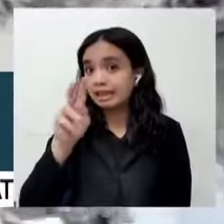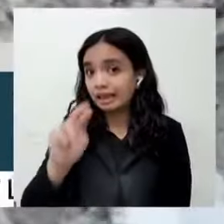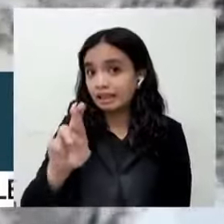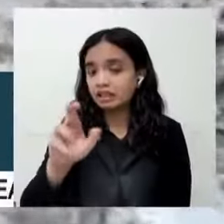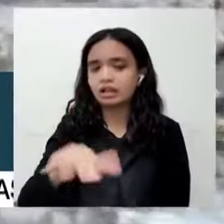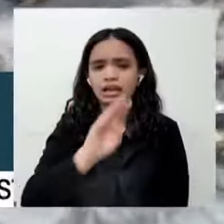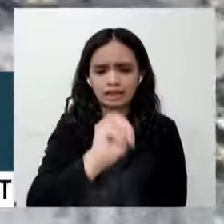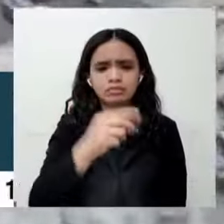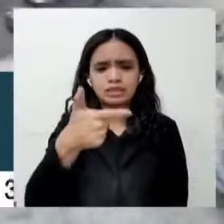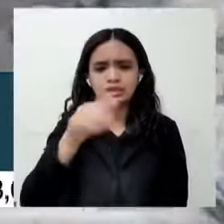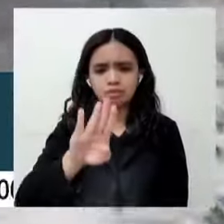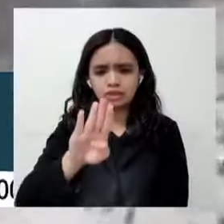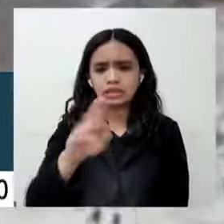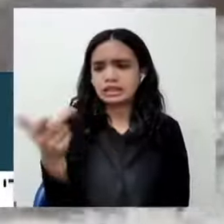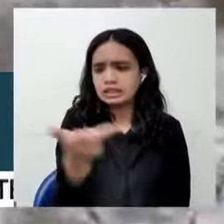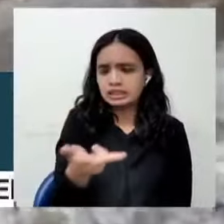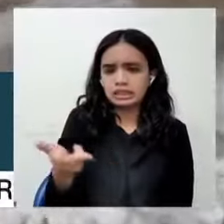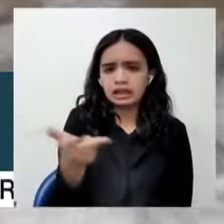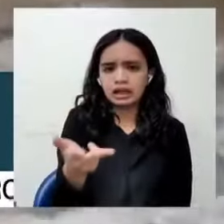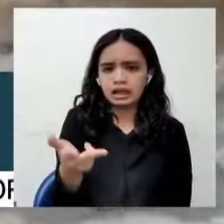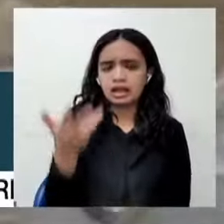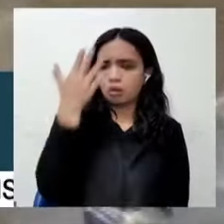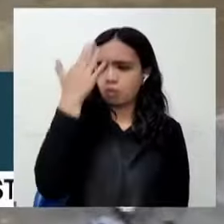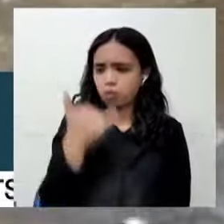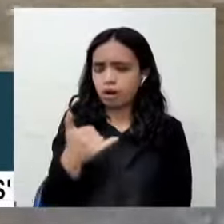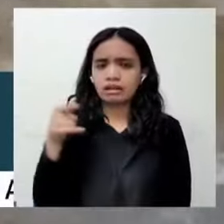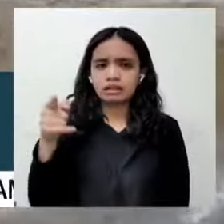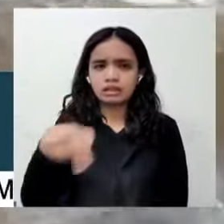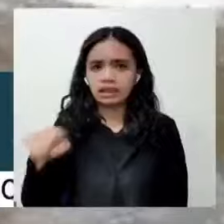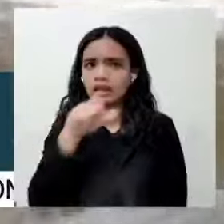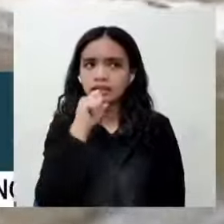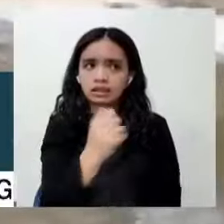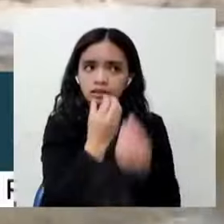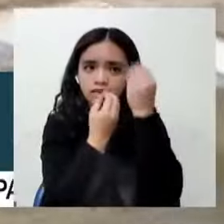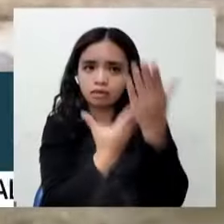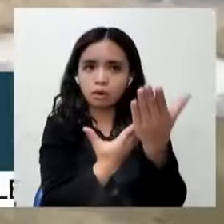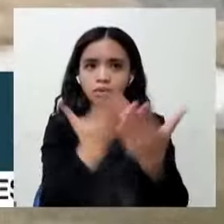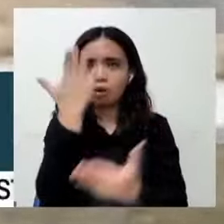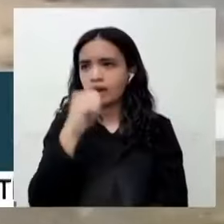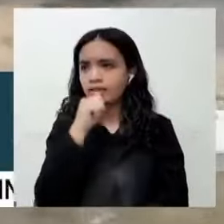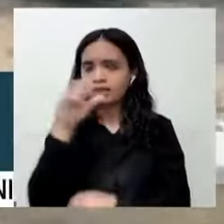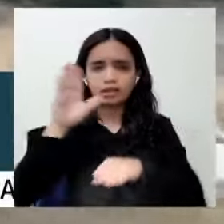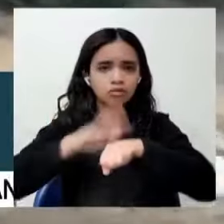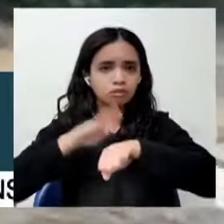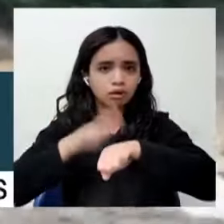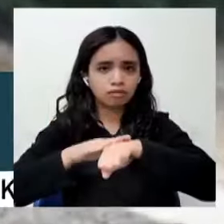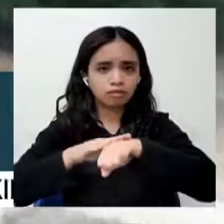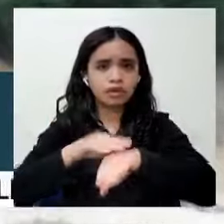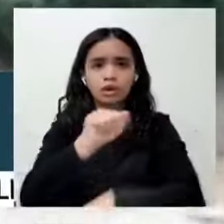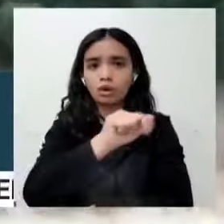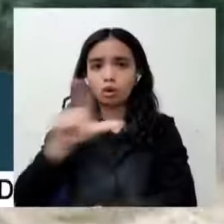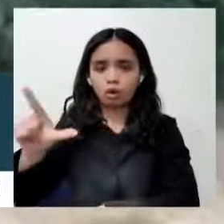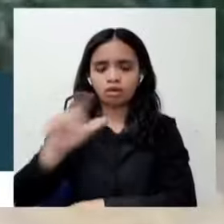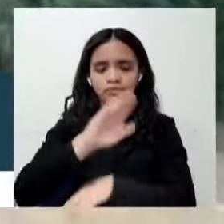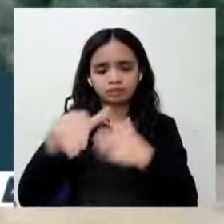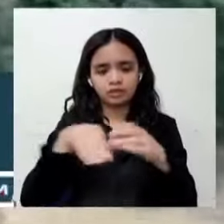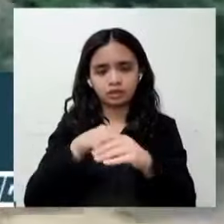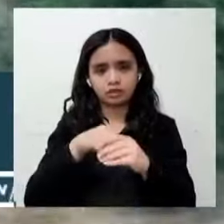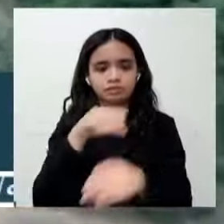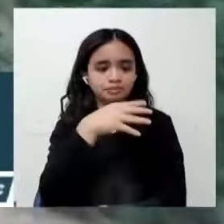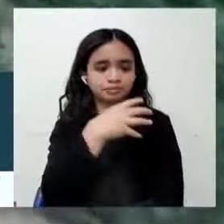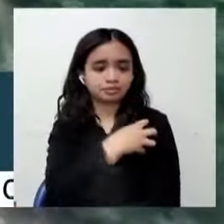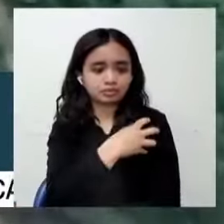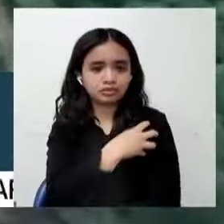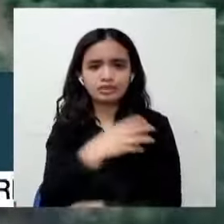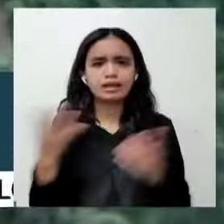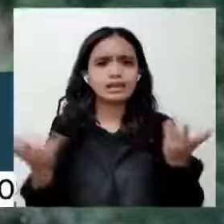mismo. Bakit hindi kayo nagsabi? Why didn't you warn them? Everybody, the PNP, where were they, Ms.